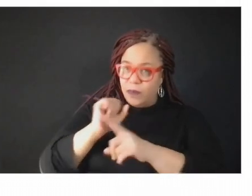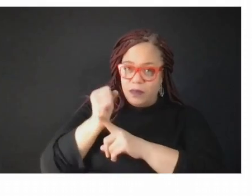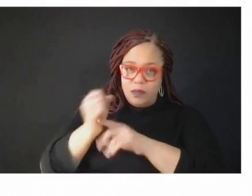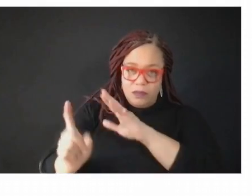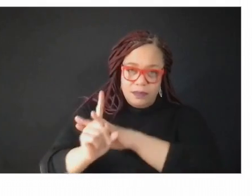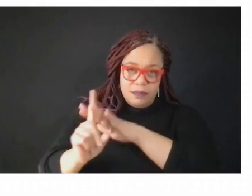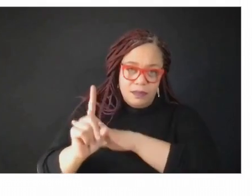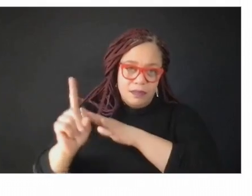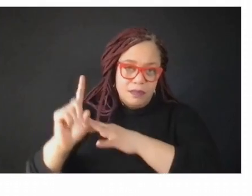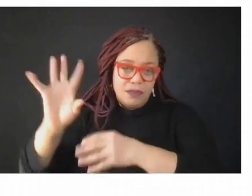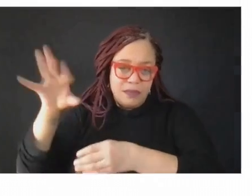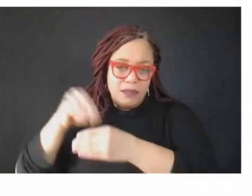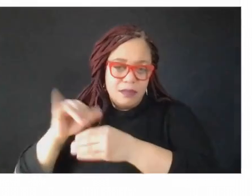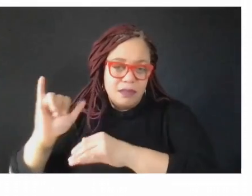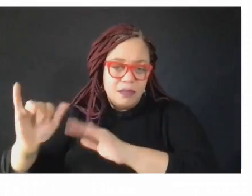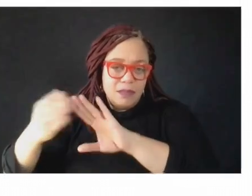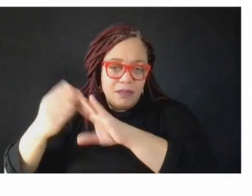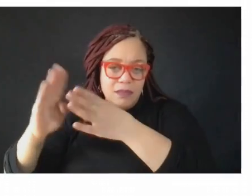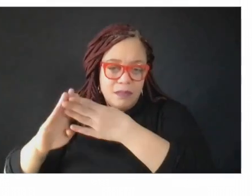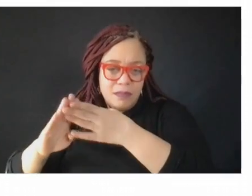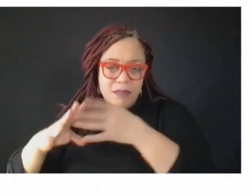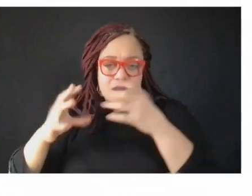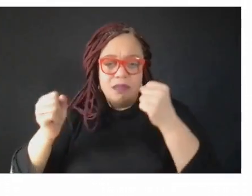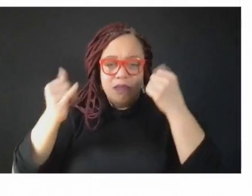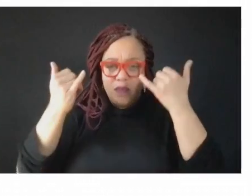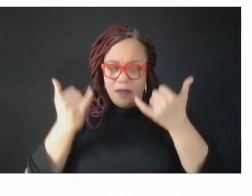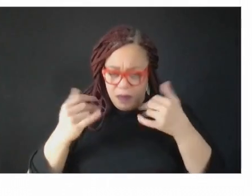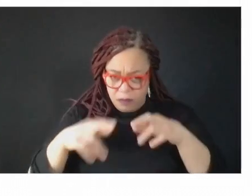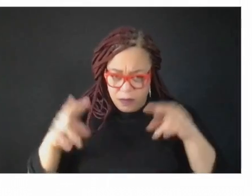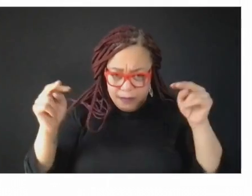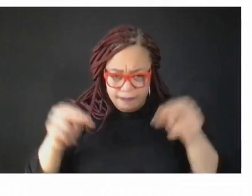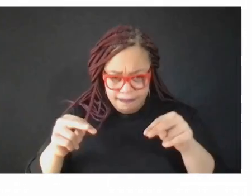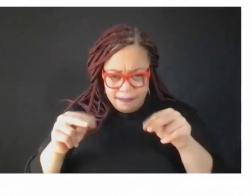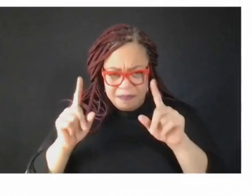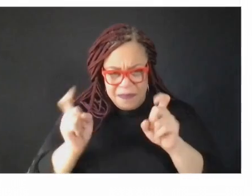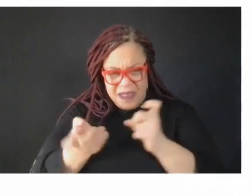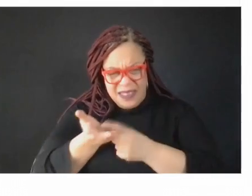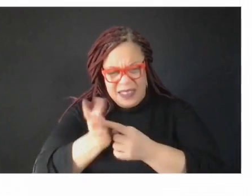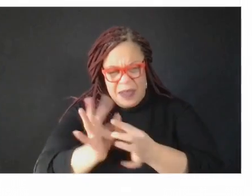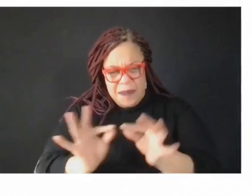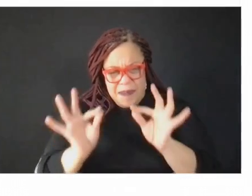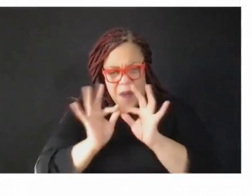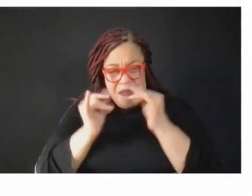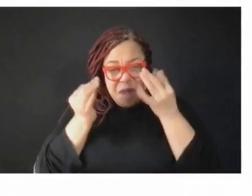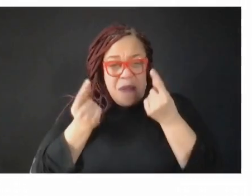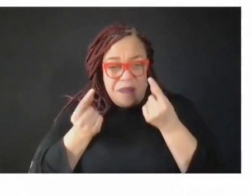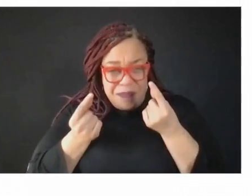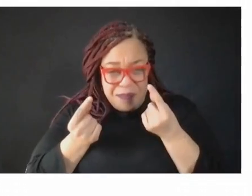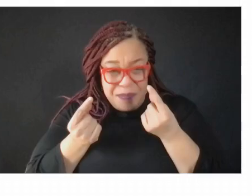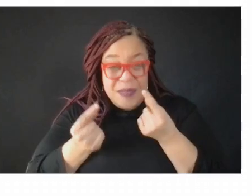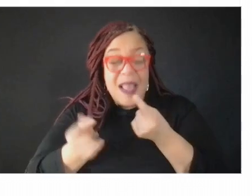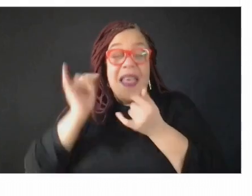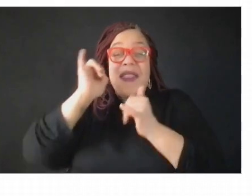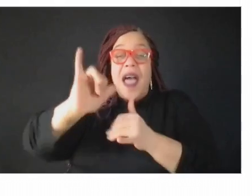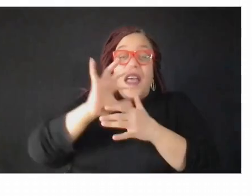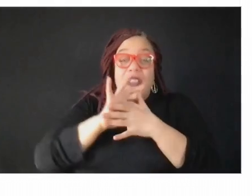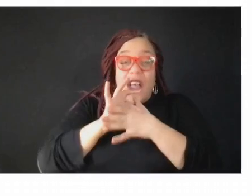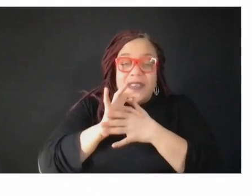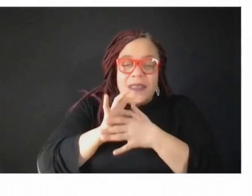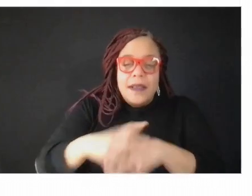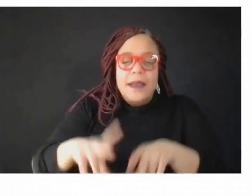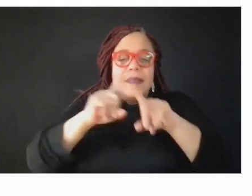it is to acknowledge that context and how it may differ from community to